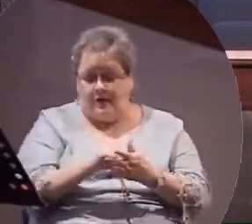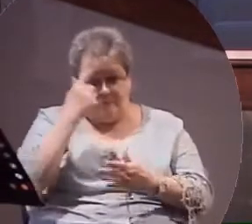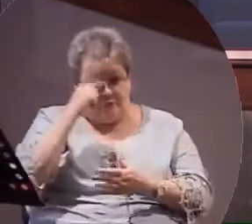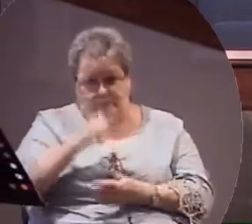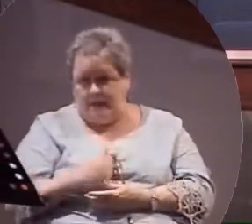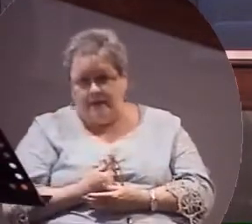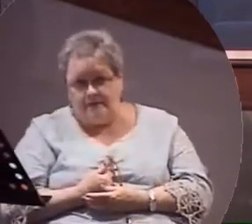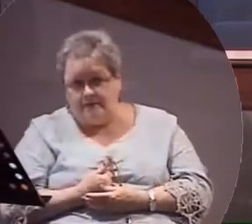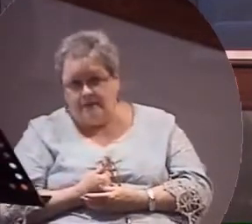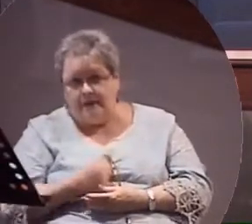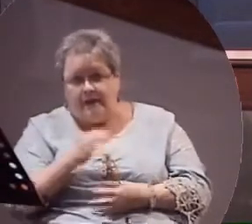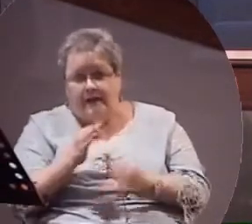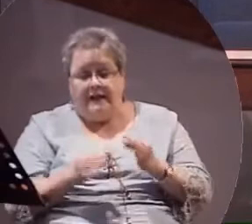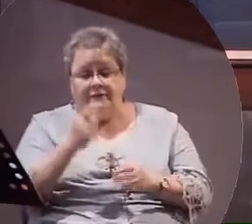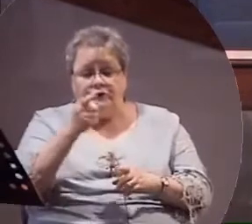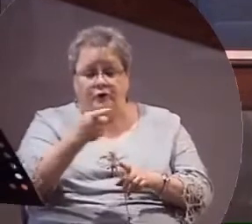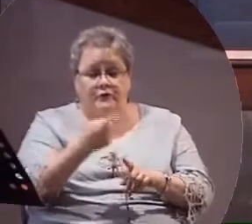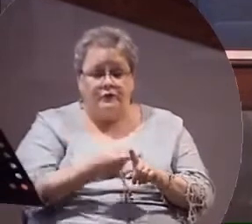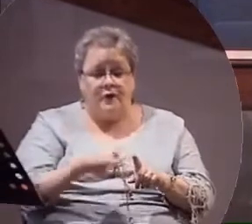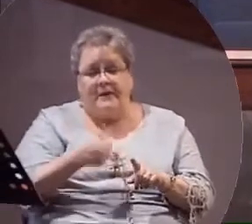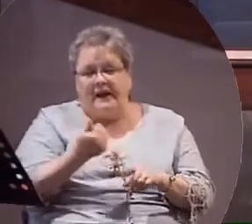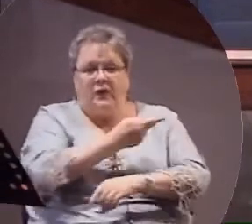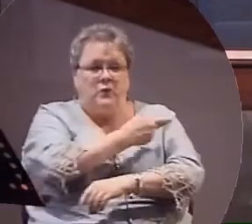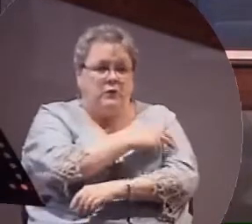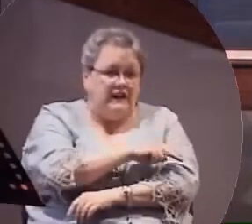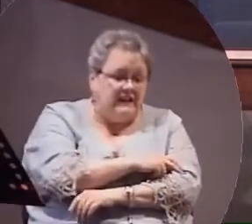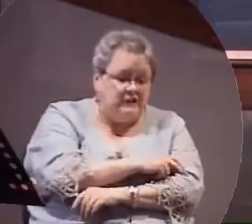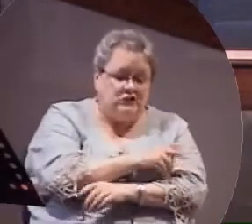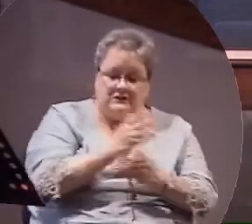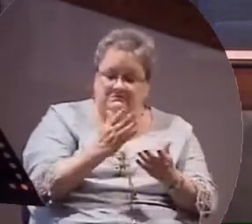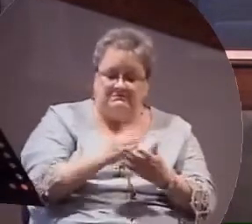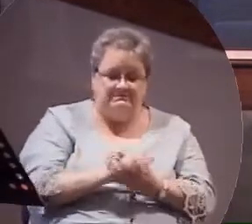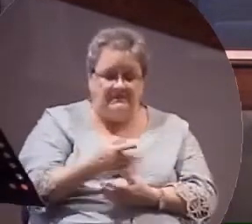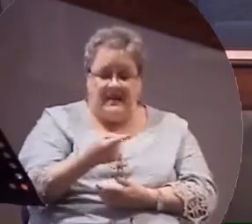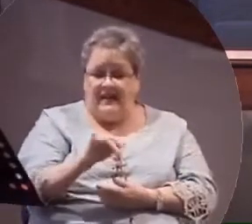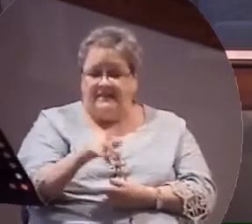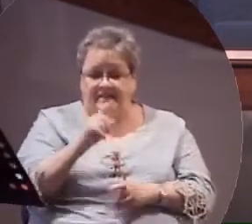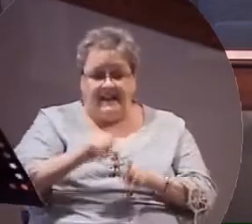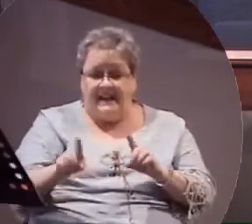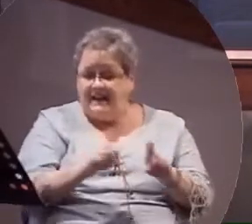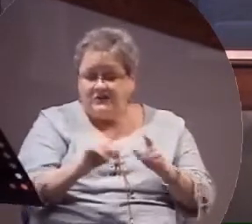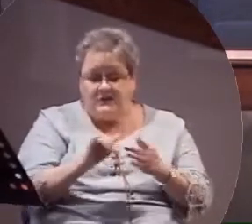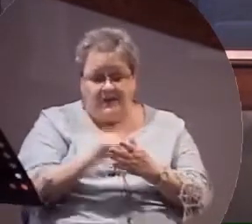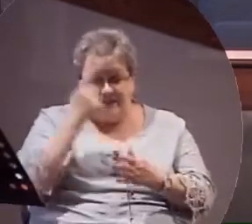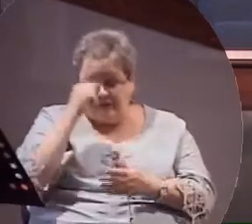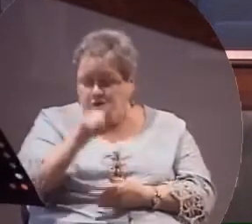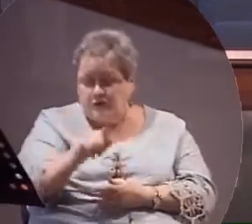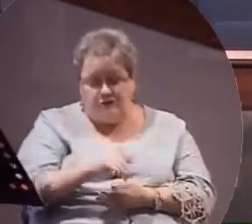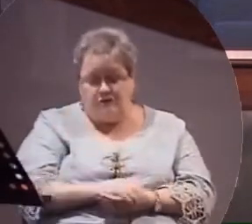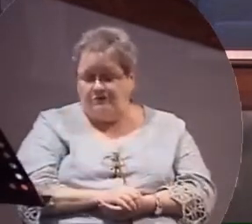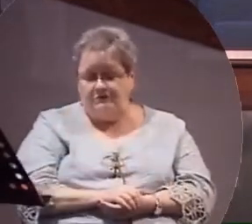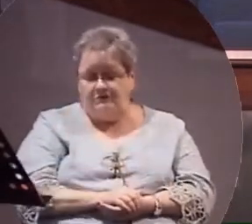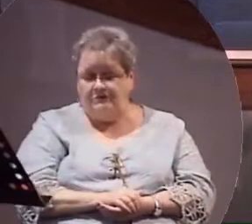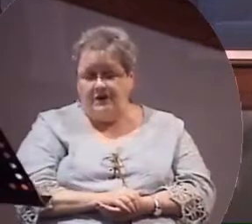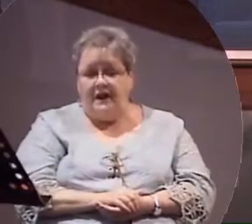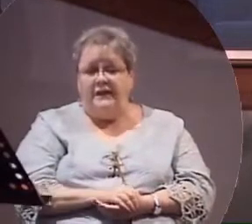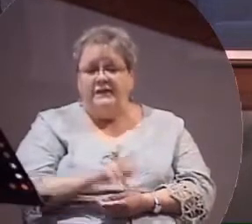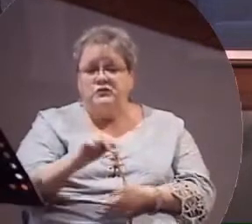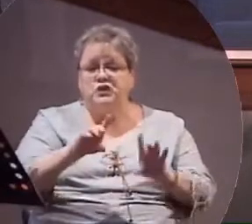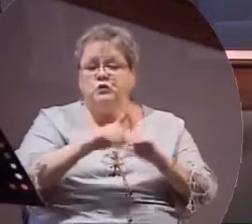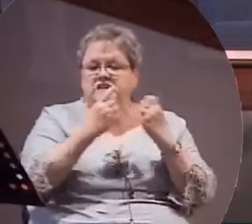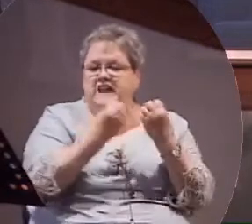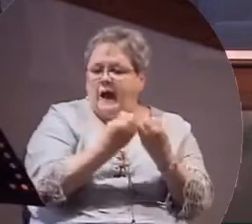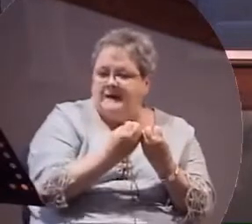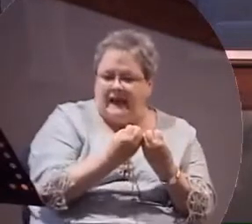Let me just say, if you happen to be from some other denominational flavor, they can't do that for you. There's no denominational